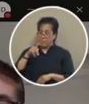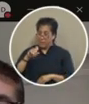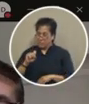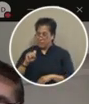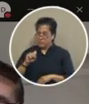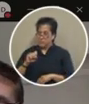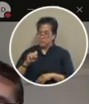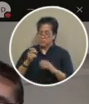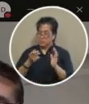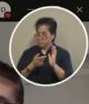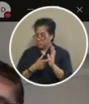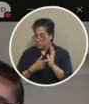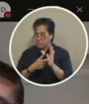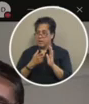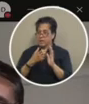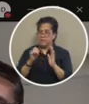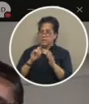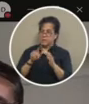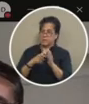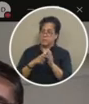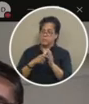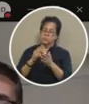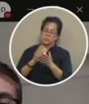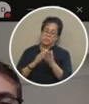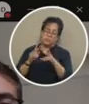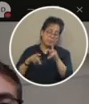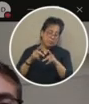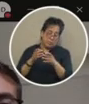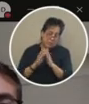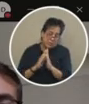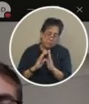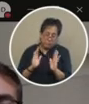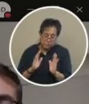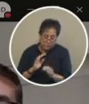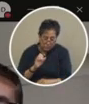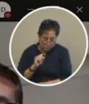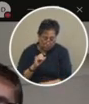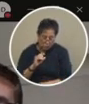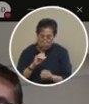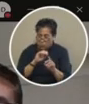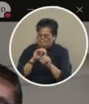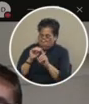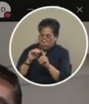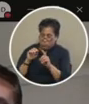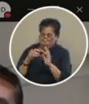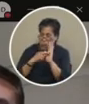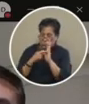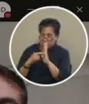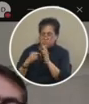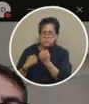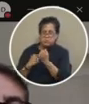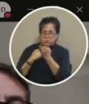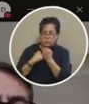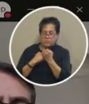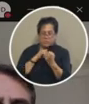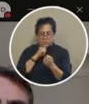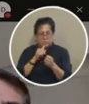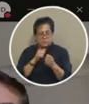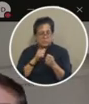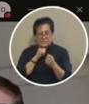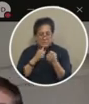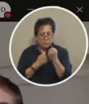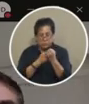we're from the Lower Valley. And this is what the constituents asked for. So I asked my colleagues to please support me and not support a